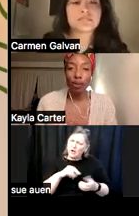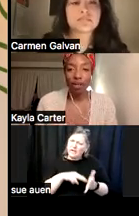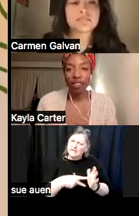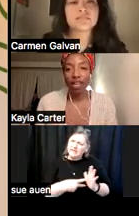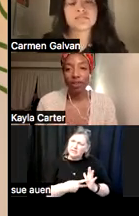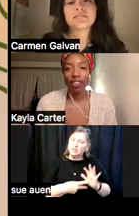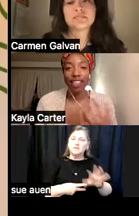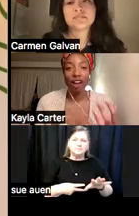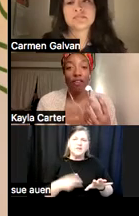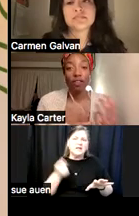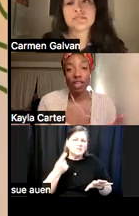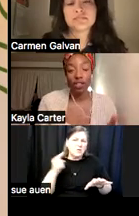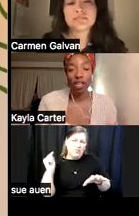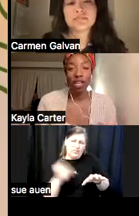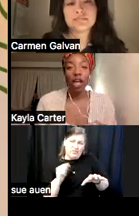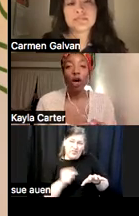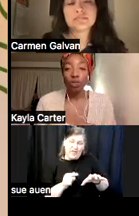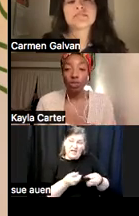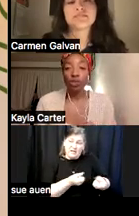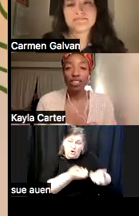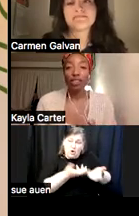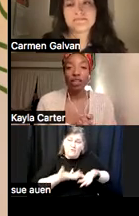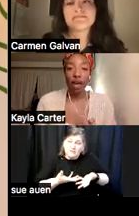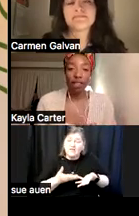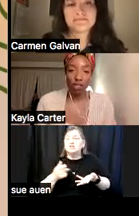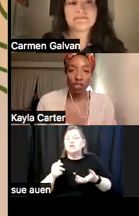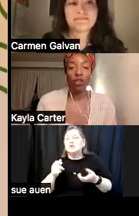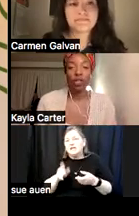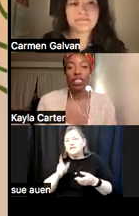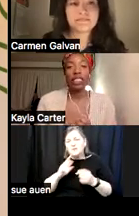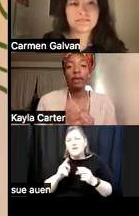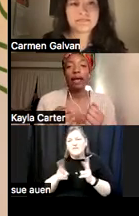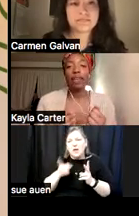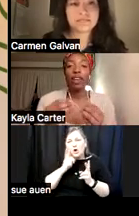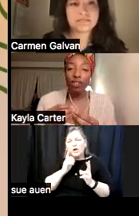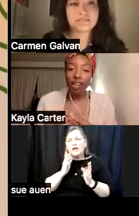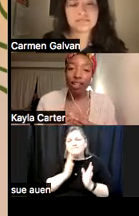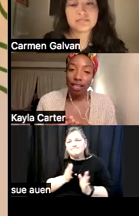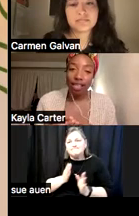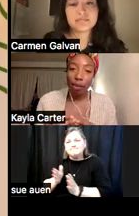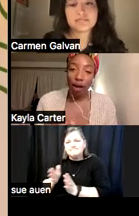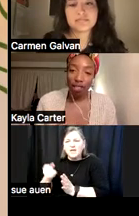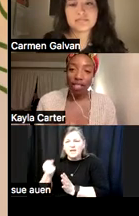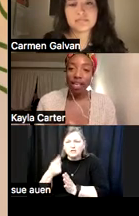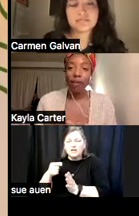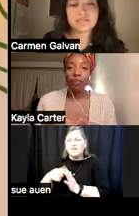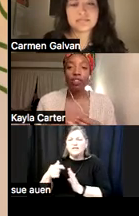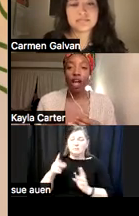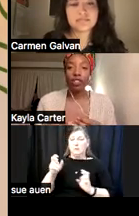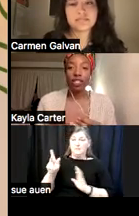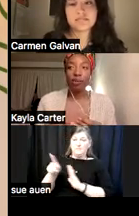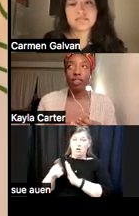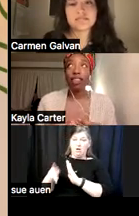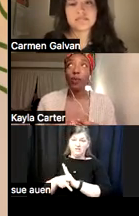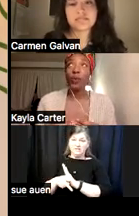very important to understand that that conversation also needs to be quite logistical. And understanding things like policy is